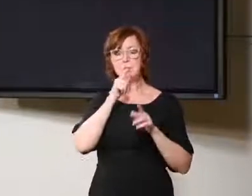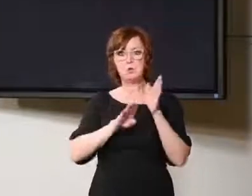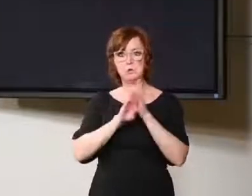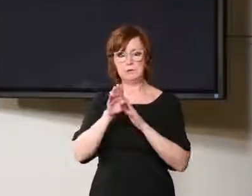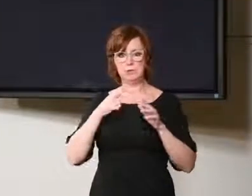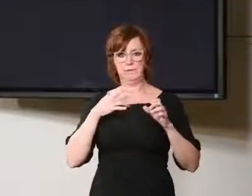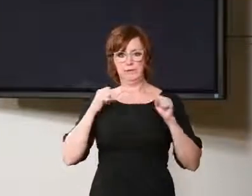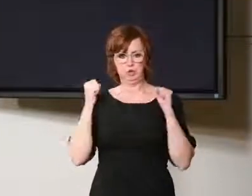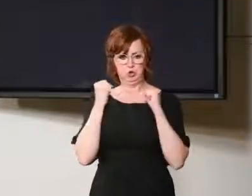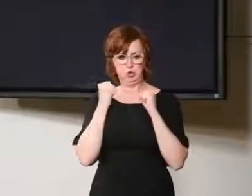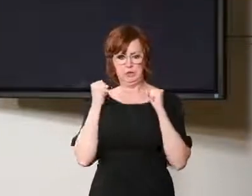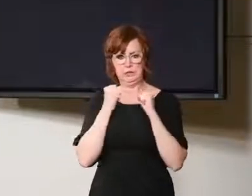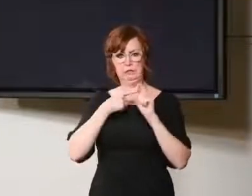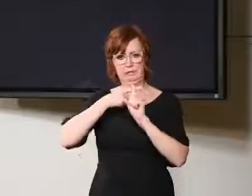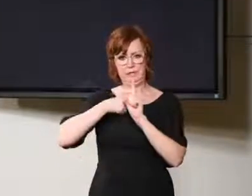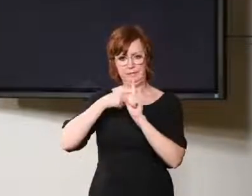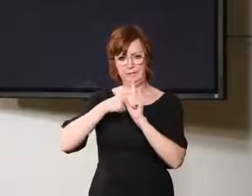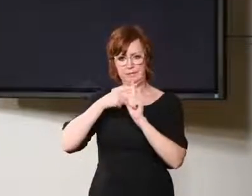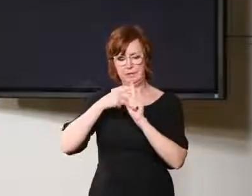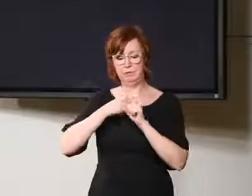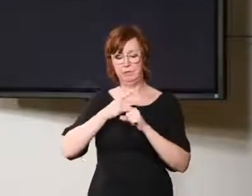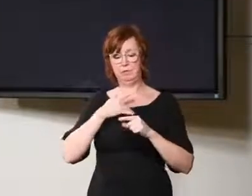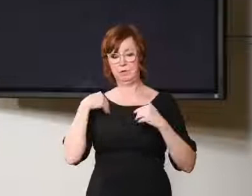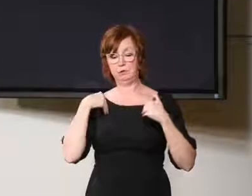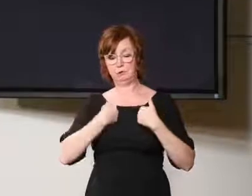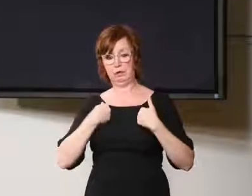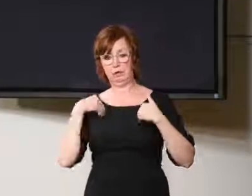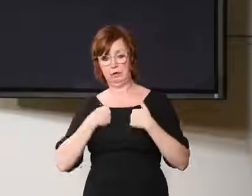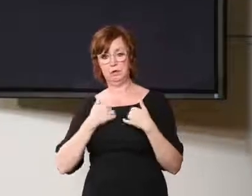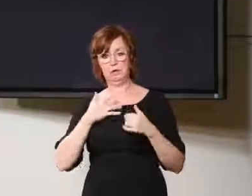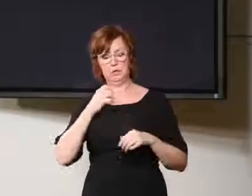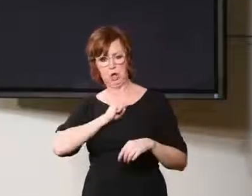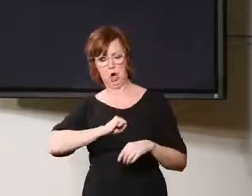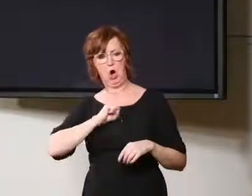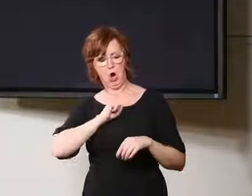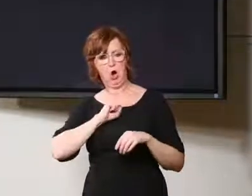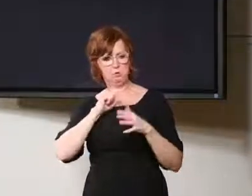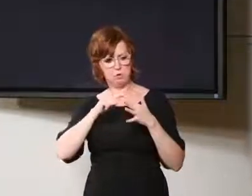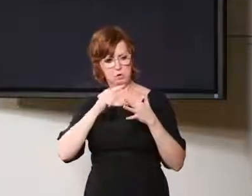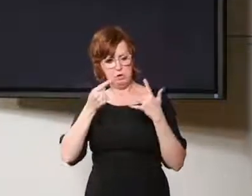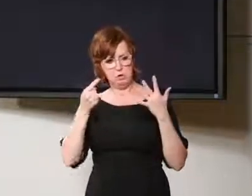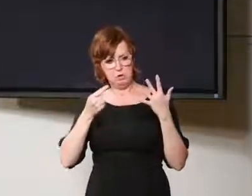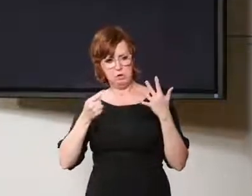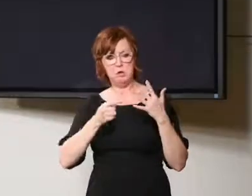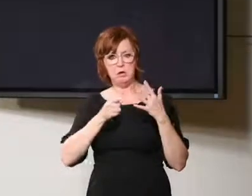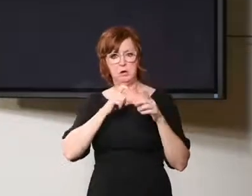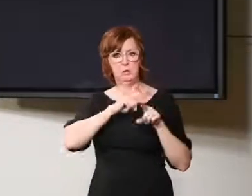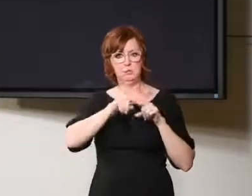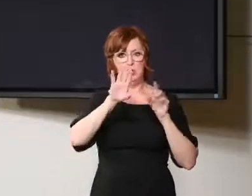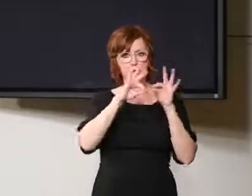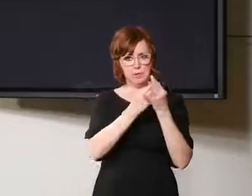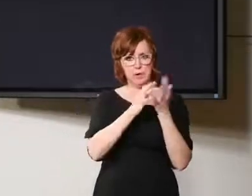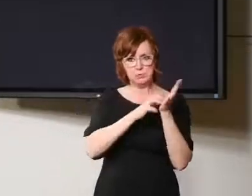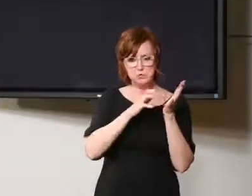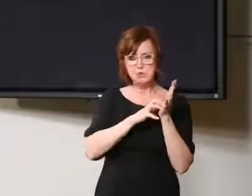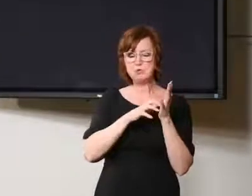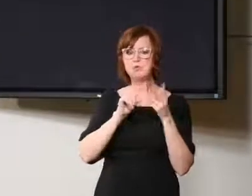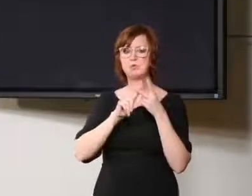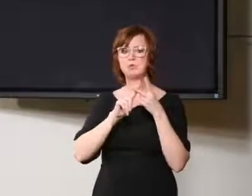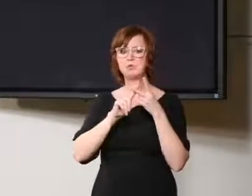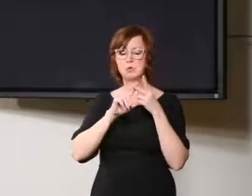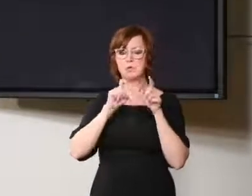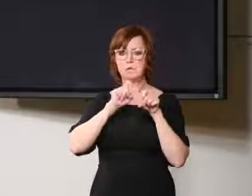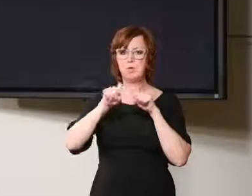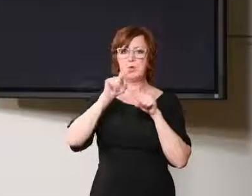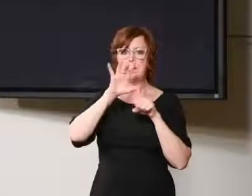chills, malaise, fever, cough, talk to Healthline, talk to your primary care provider for assessment and, if required, testing. And